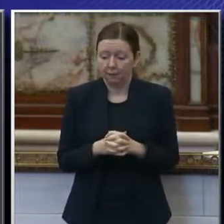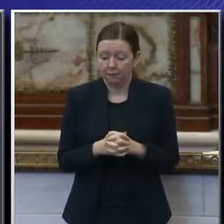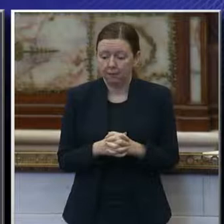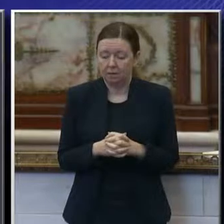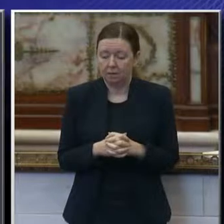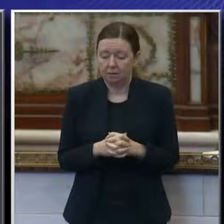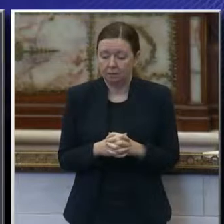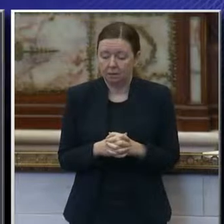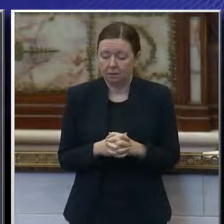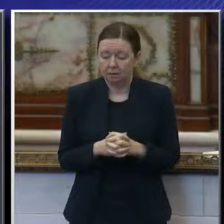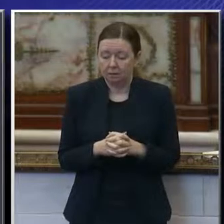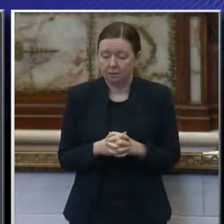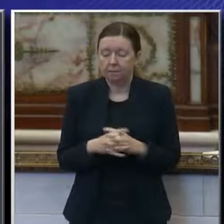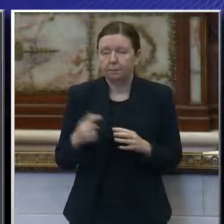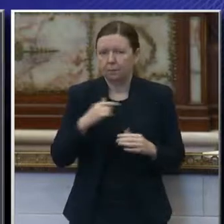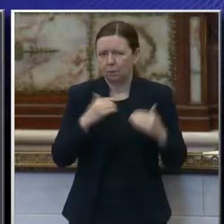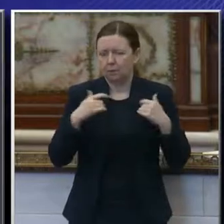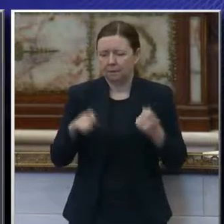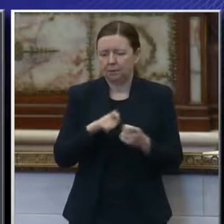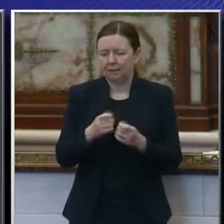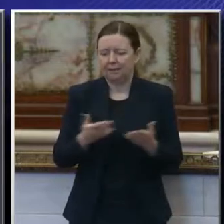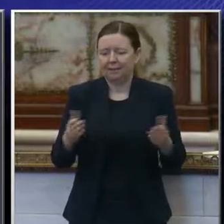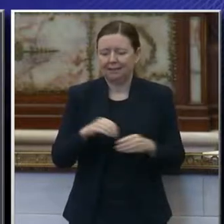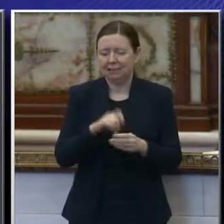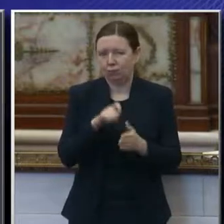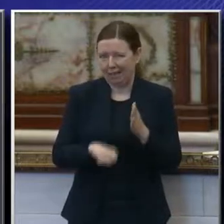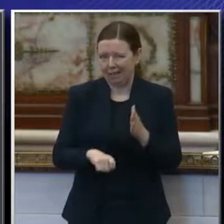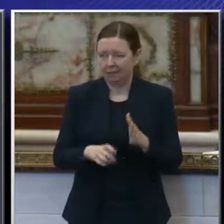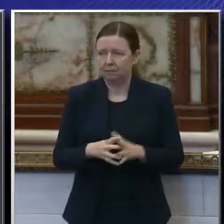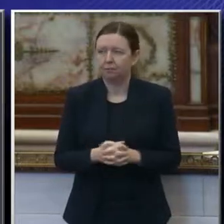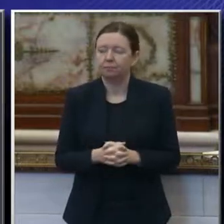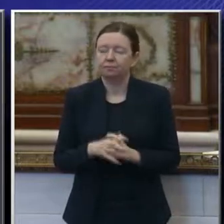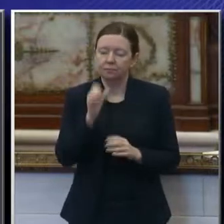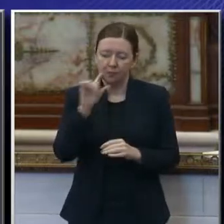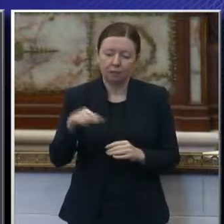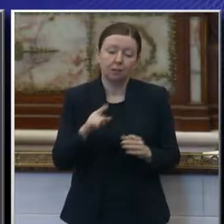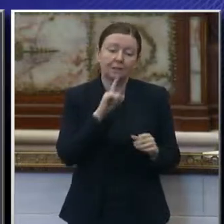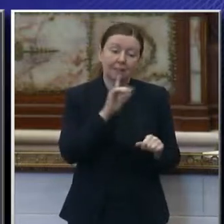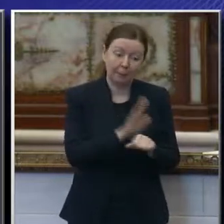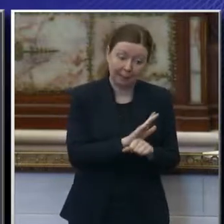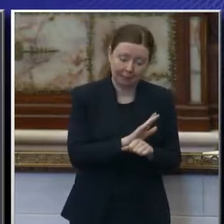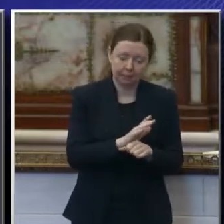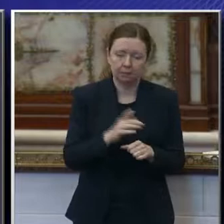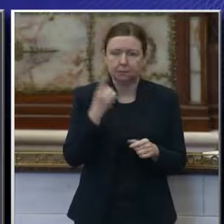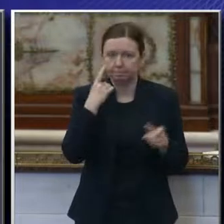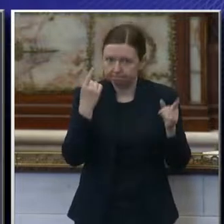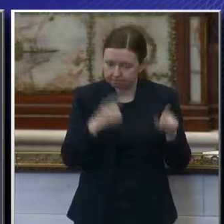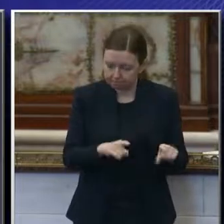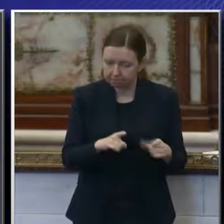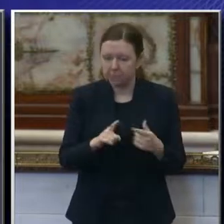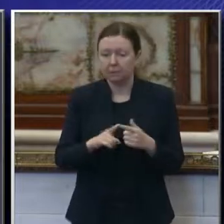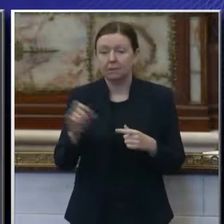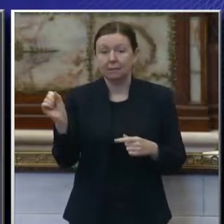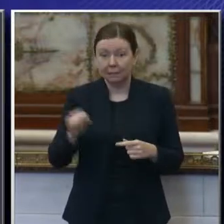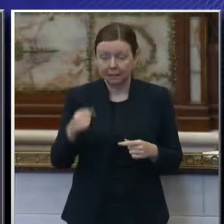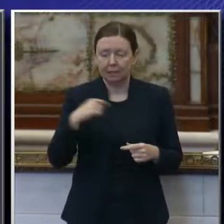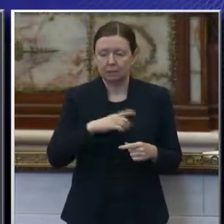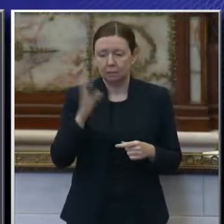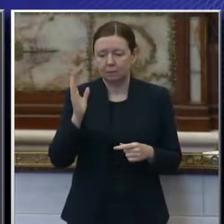we have certain things in writing, not just commitments, not just, yes, we'll